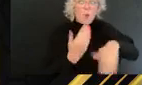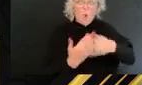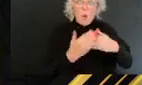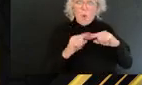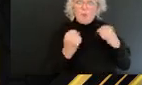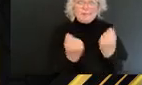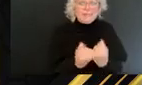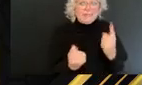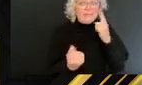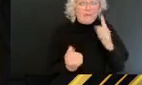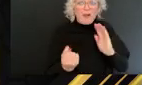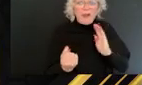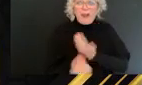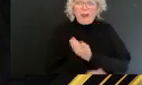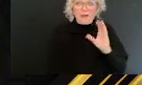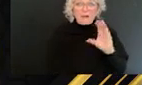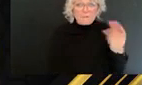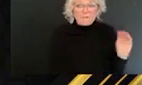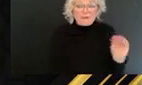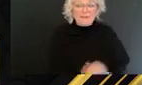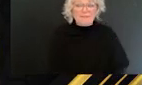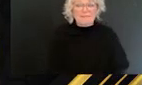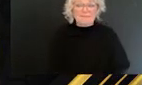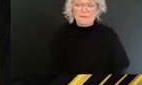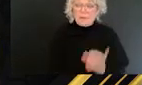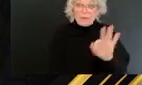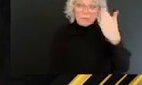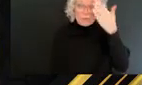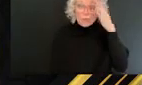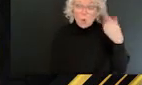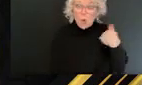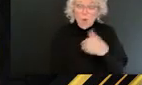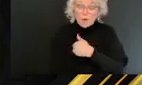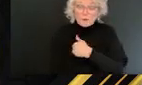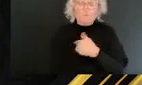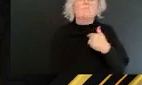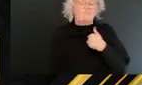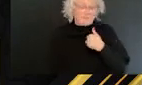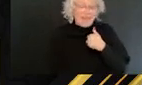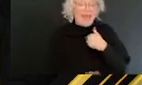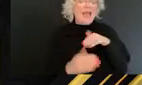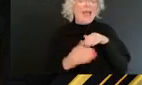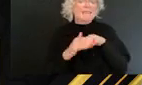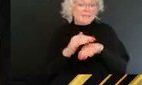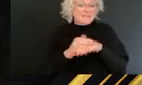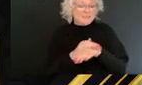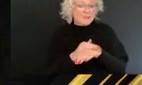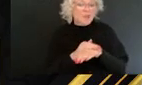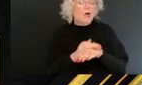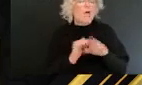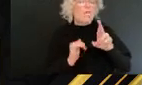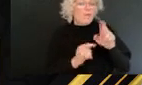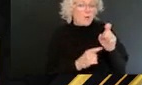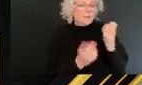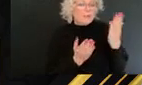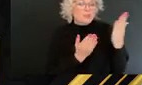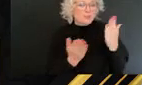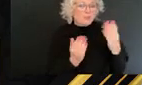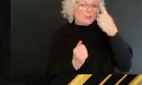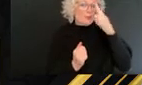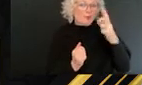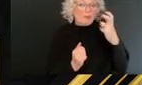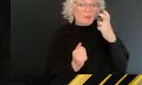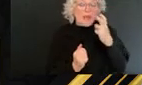Pharmacy Services for the Blind. For those of you who are not familiar with us, we are Accessible Pharmacy Services for the Blind. We are a